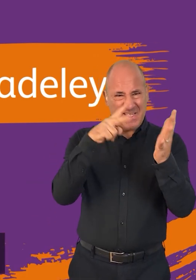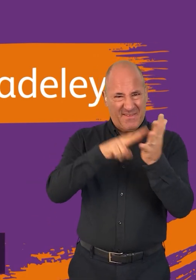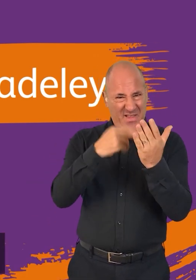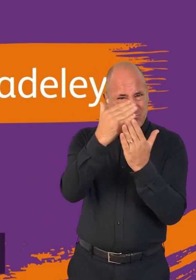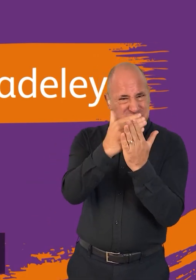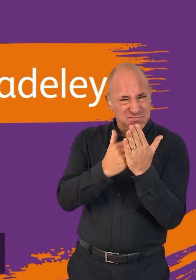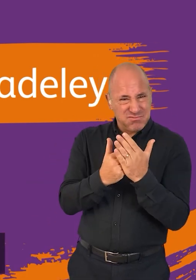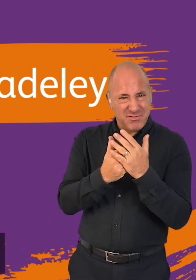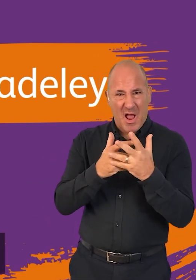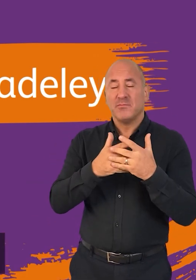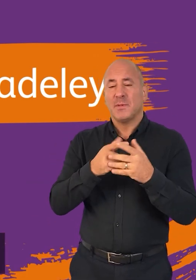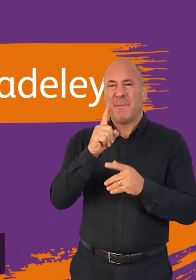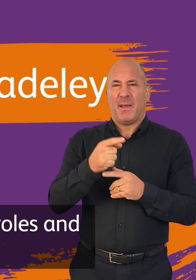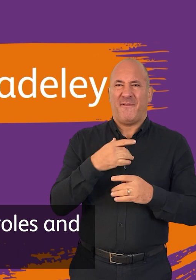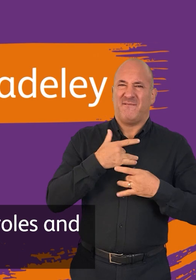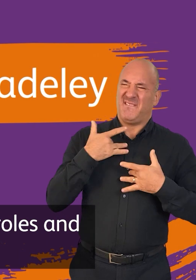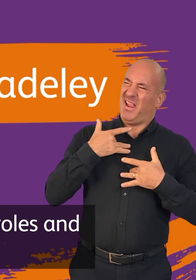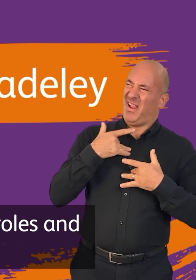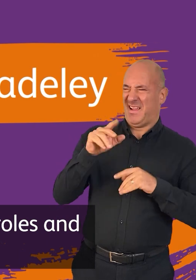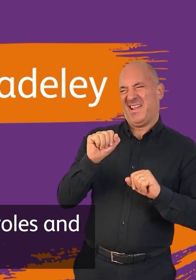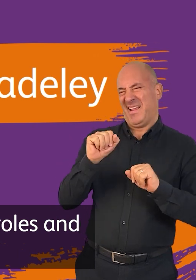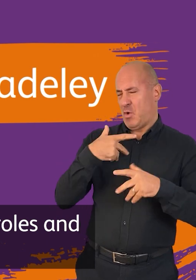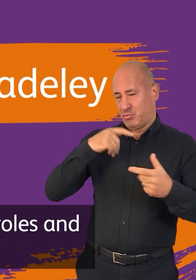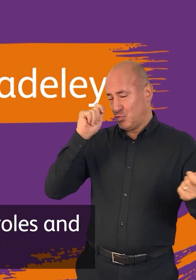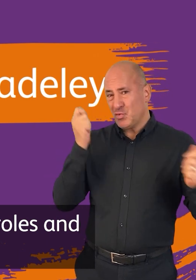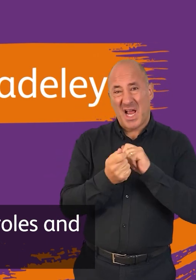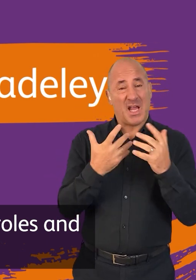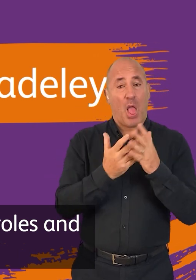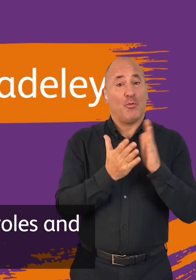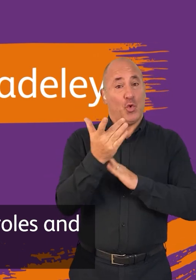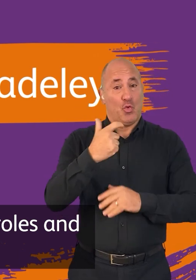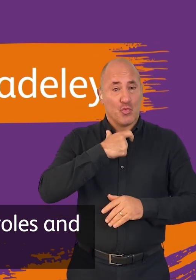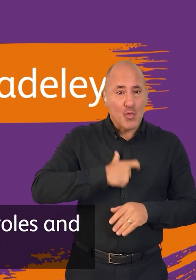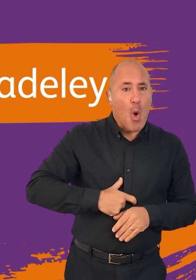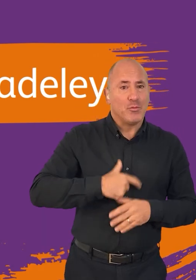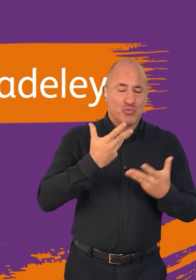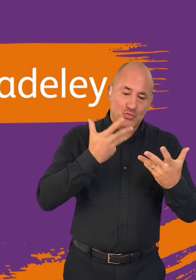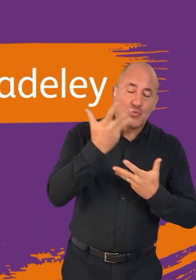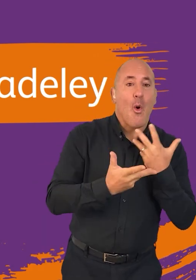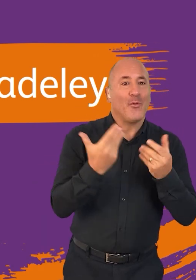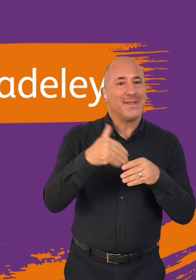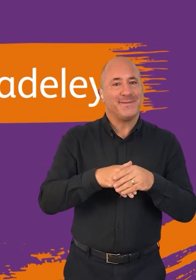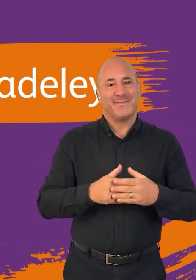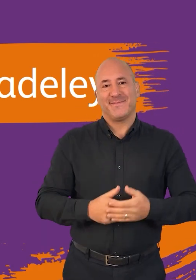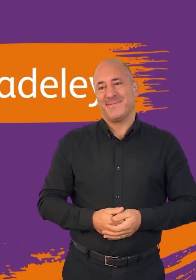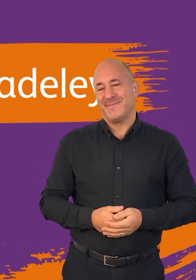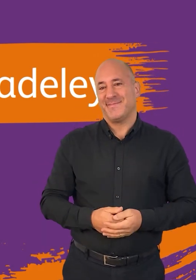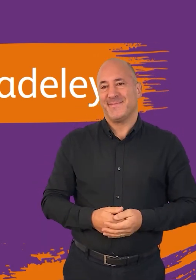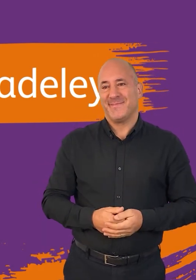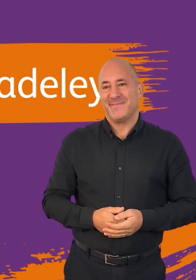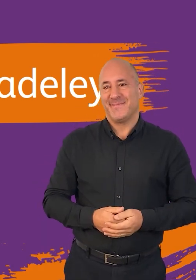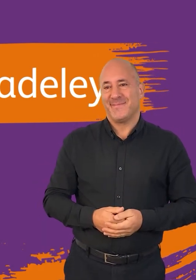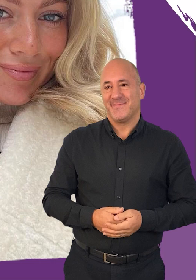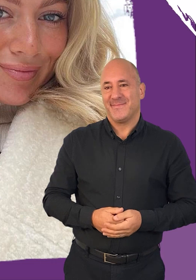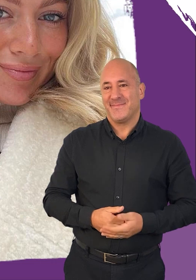on UK TV agendas and changing what people think through the roles and stories she takes.